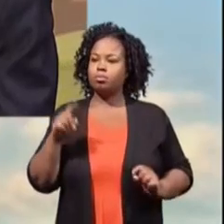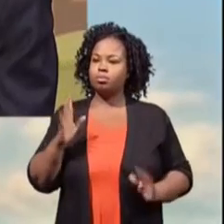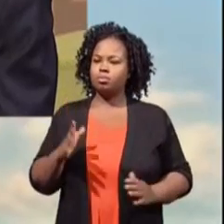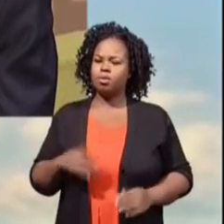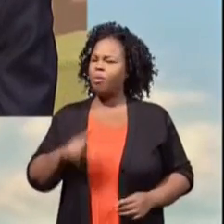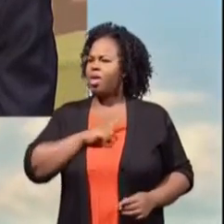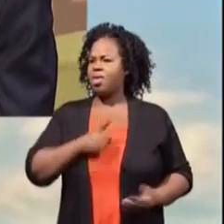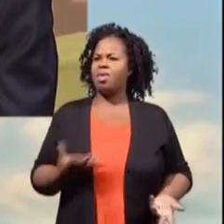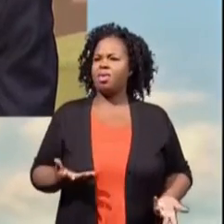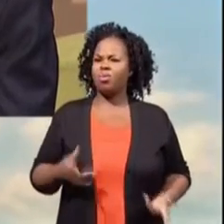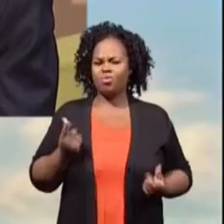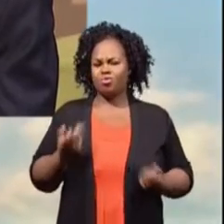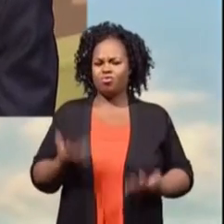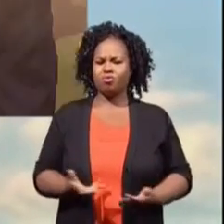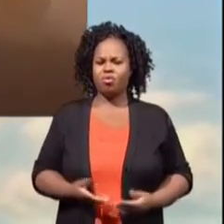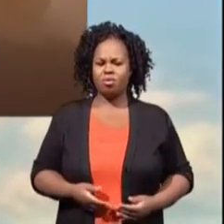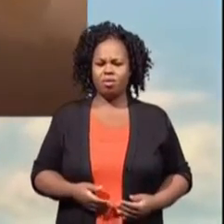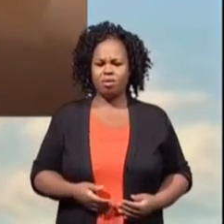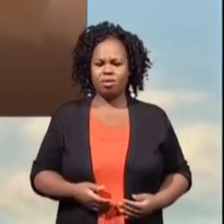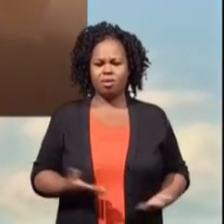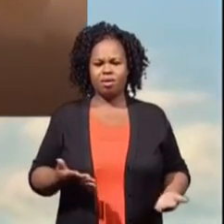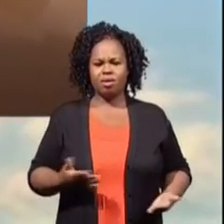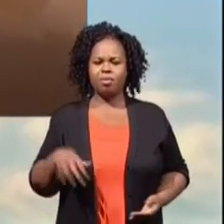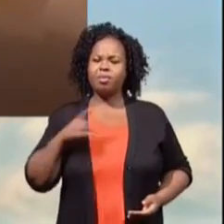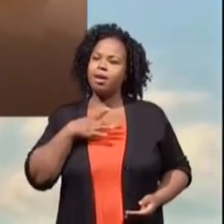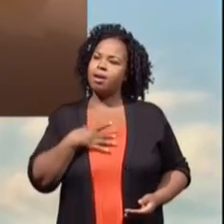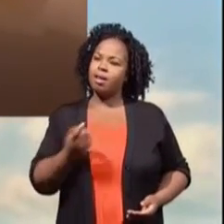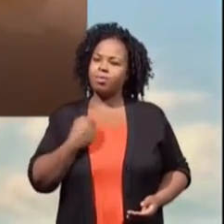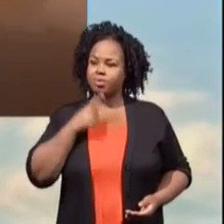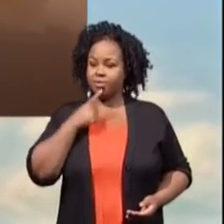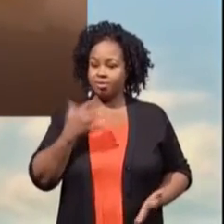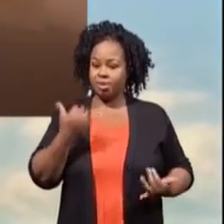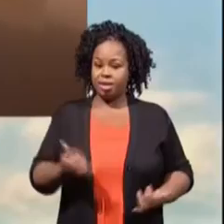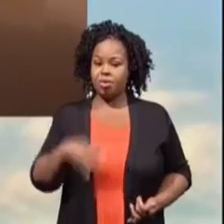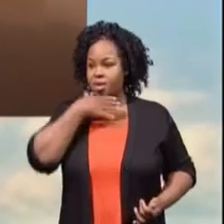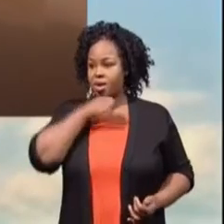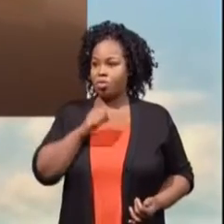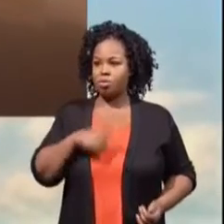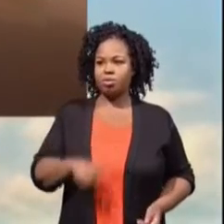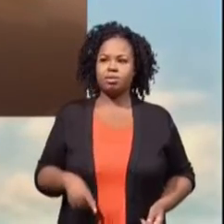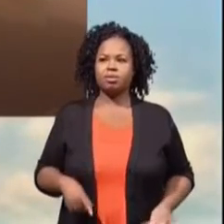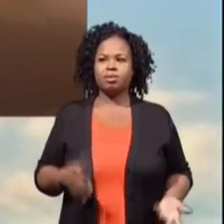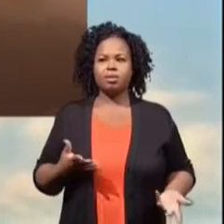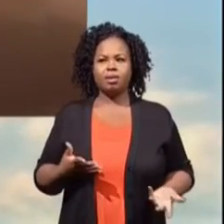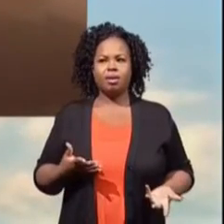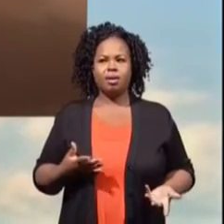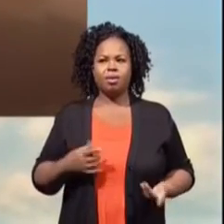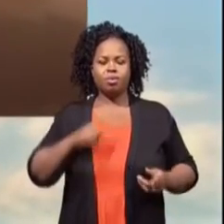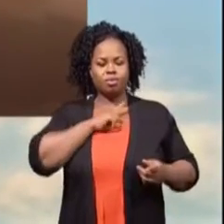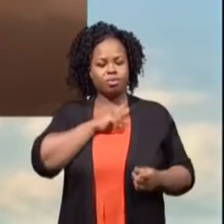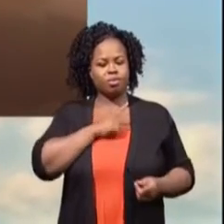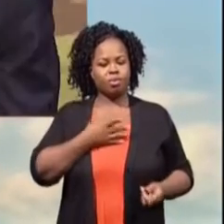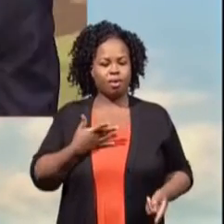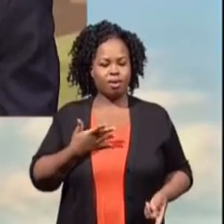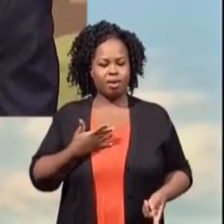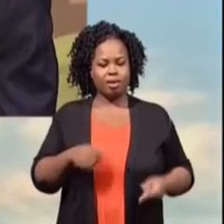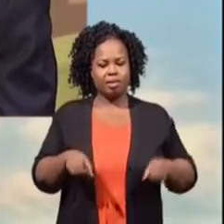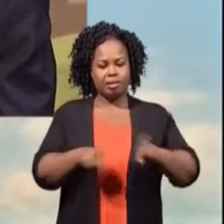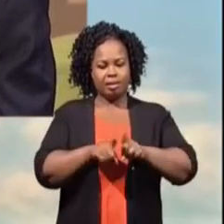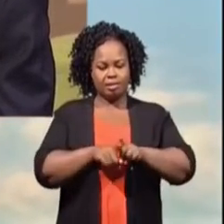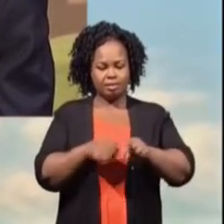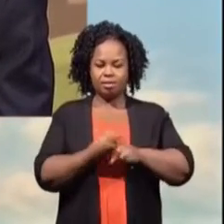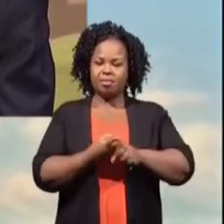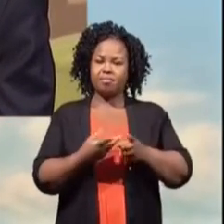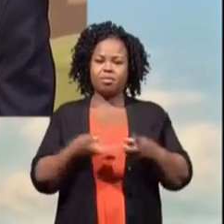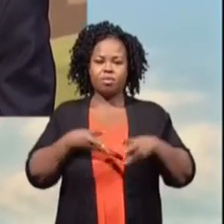eh? Why the rest of so? Well, Mariki, I don't know. I don't know. You know, kita ba hore ke ka